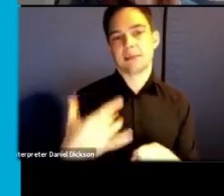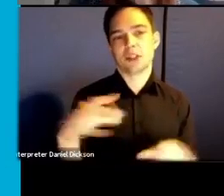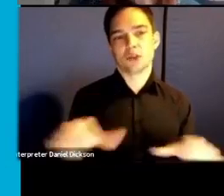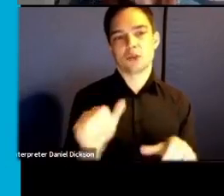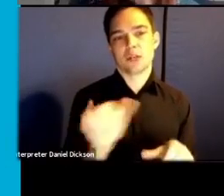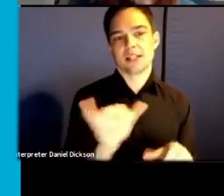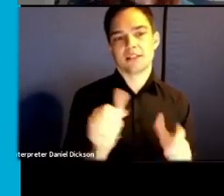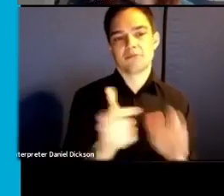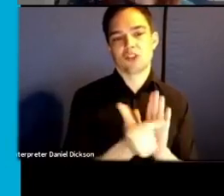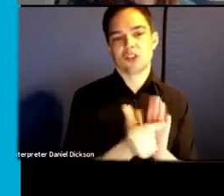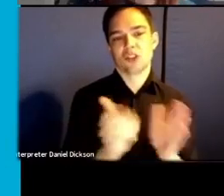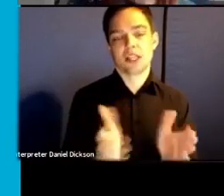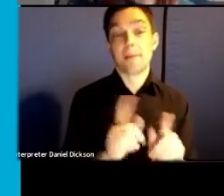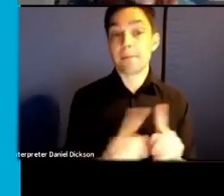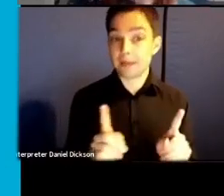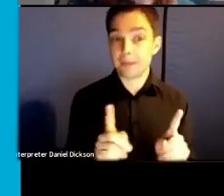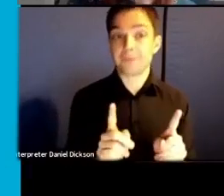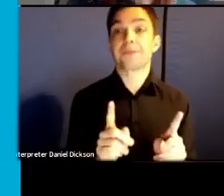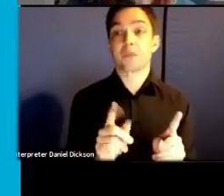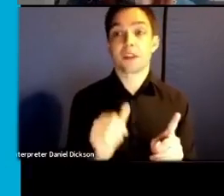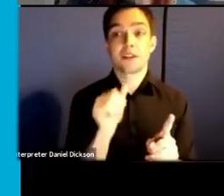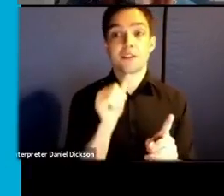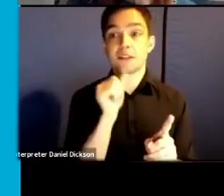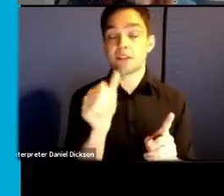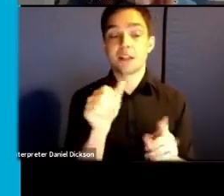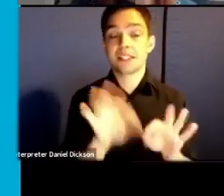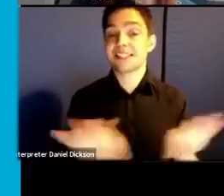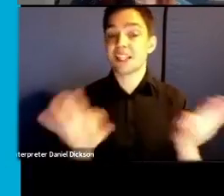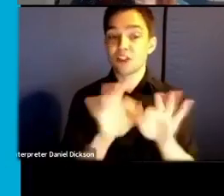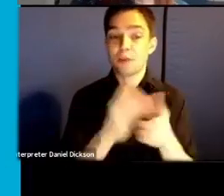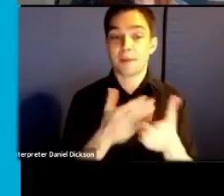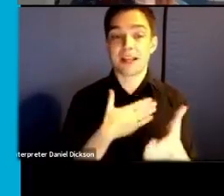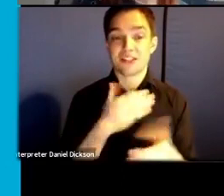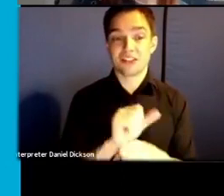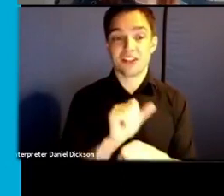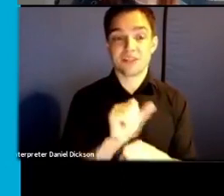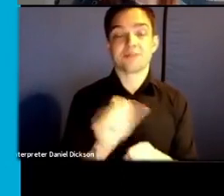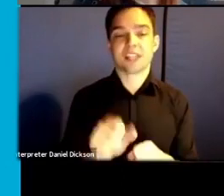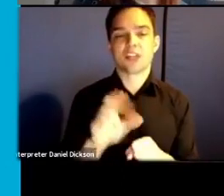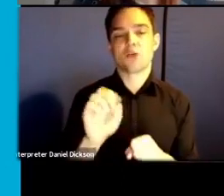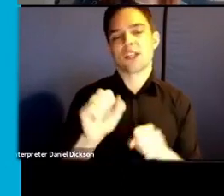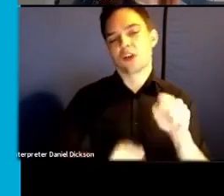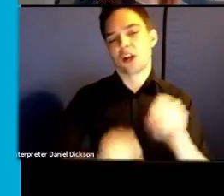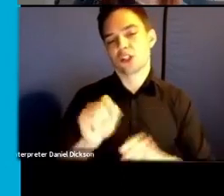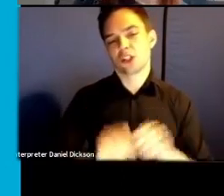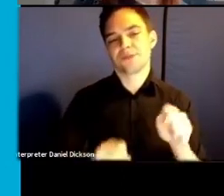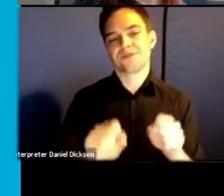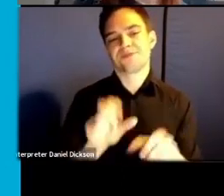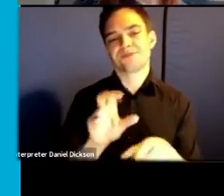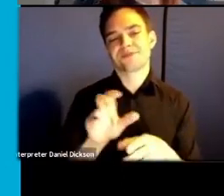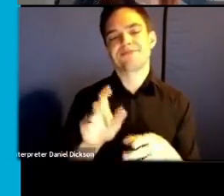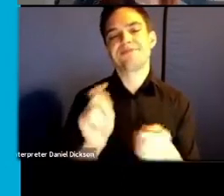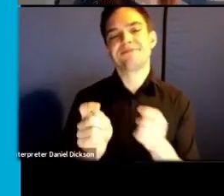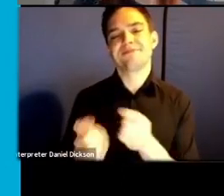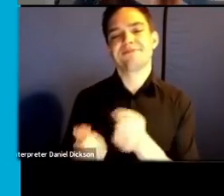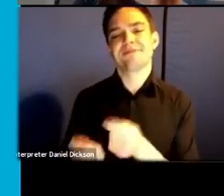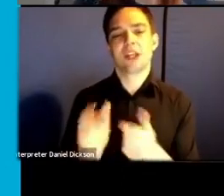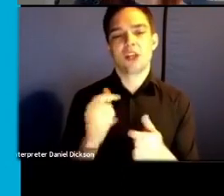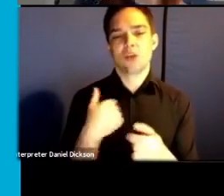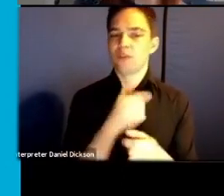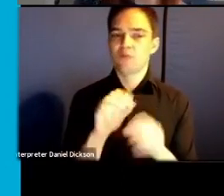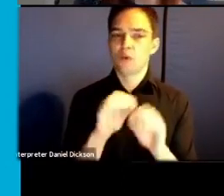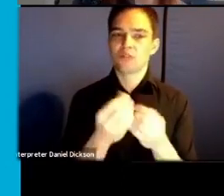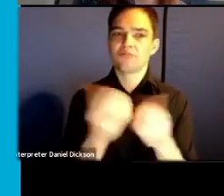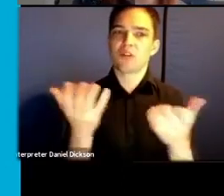lawyer. However, it's not an essential part of my job. It's something that can be restructured, and that's something that we as an organization have done